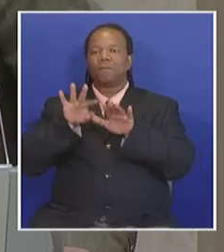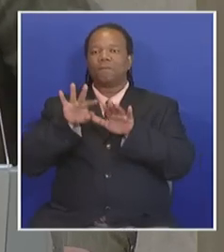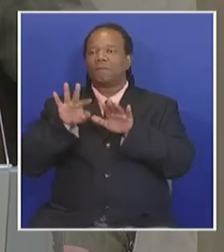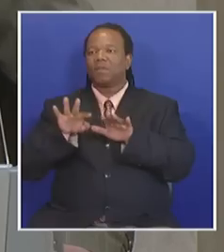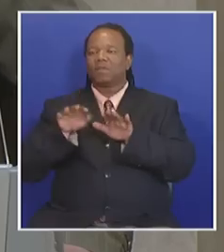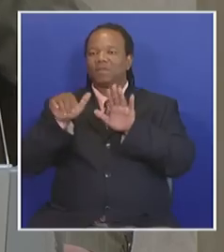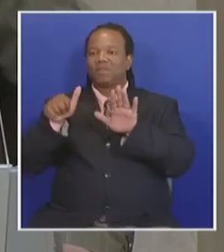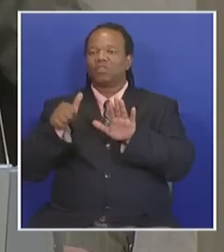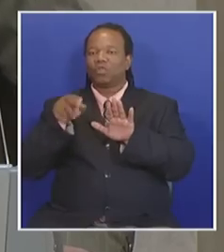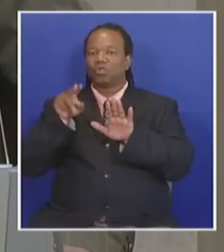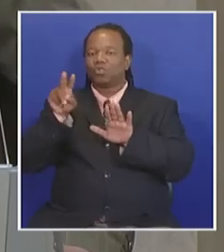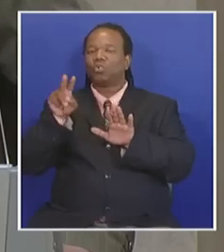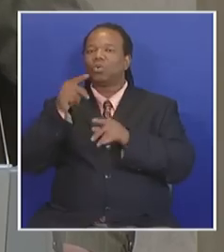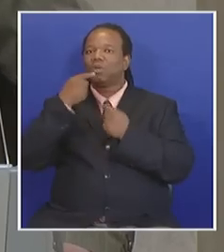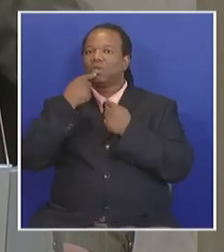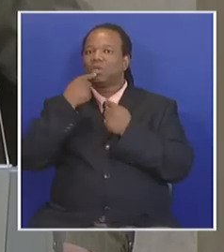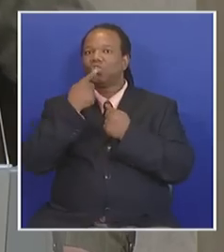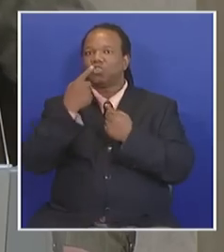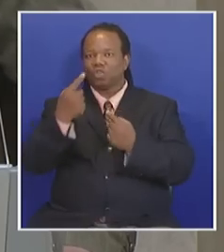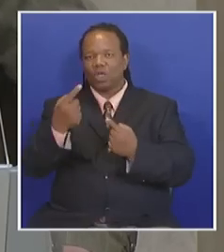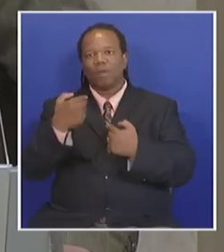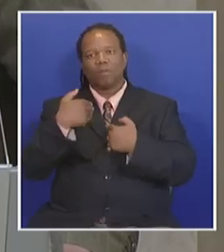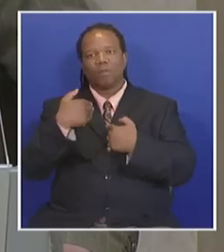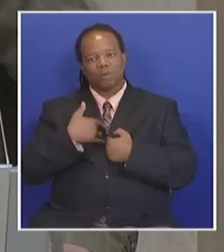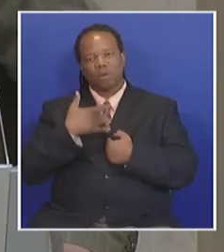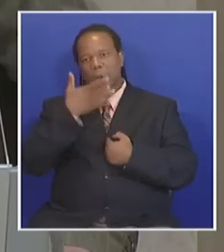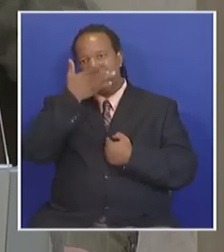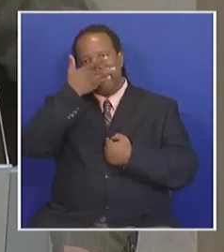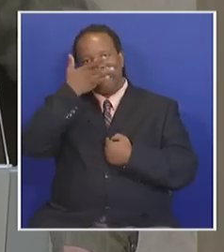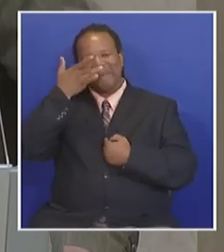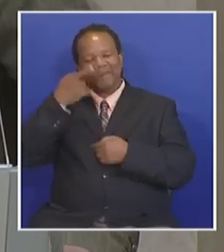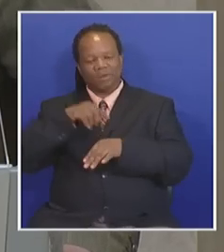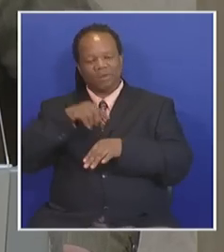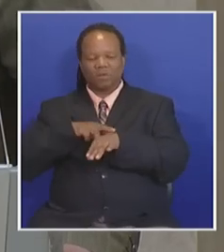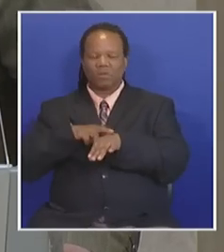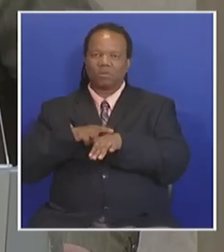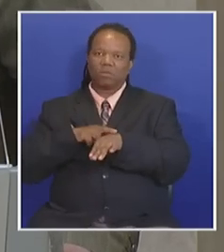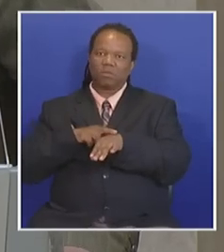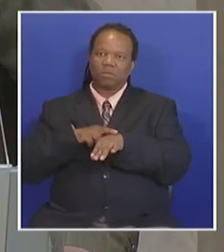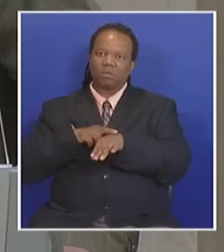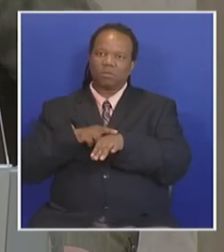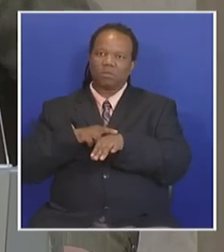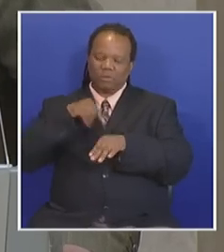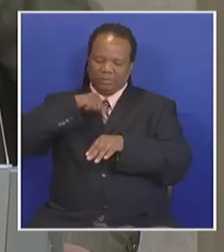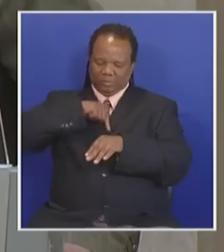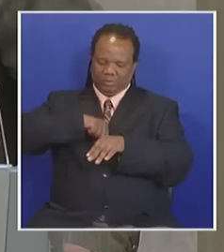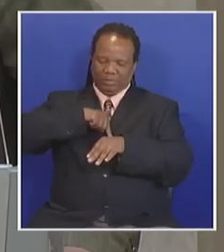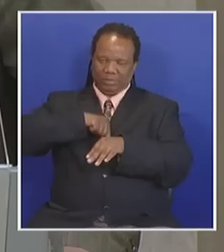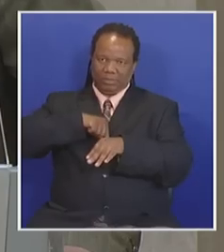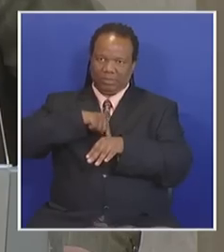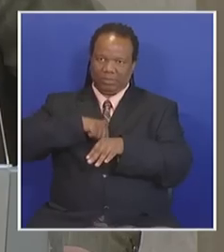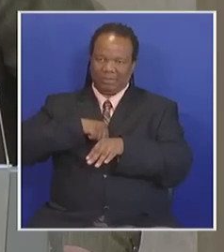1962, pronounced, "I hate discrimination most intensely and in all